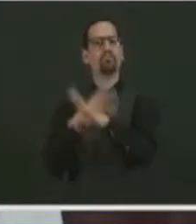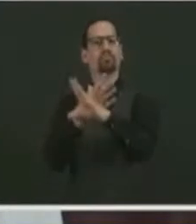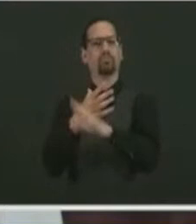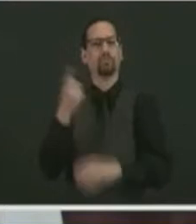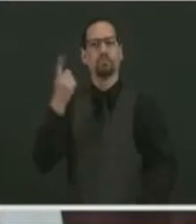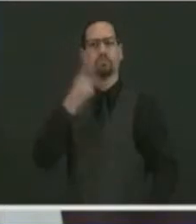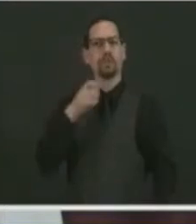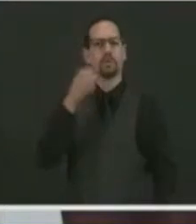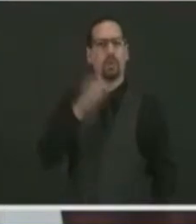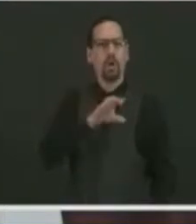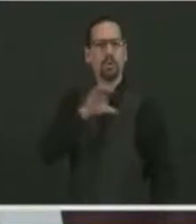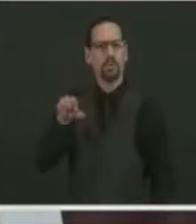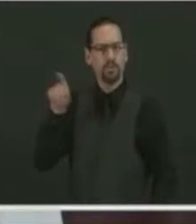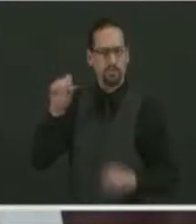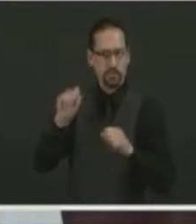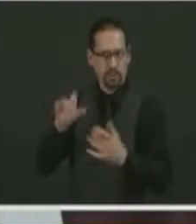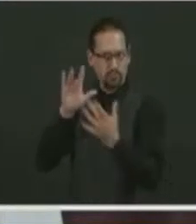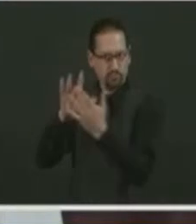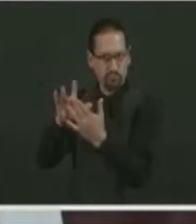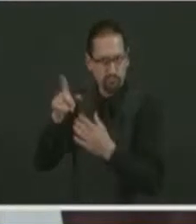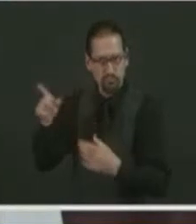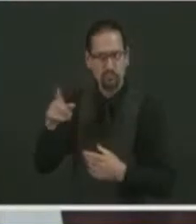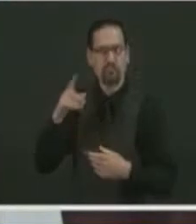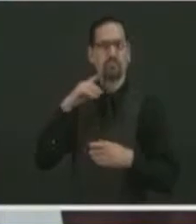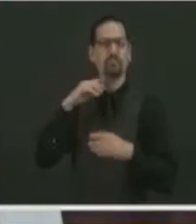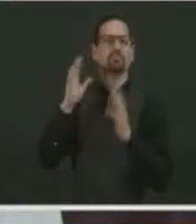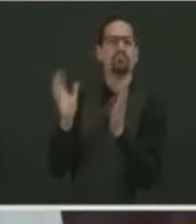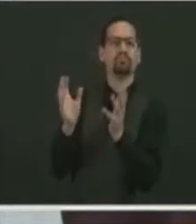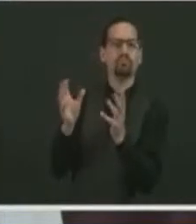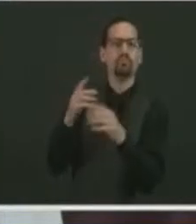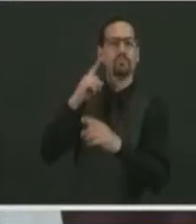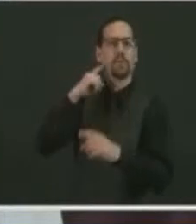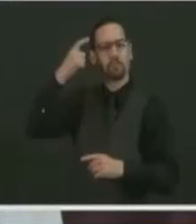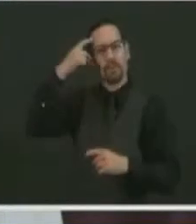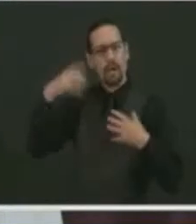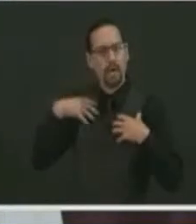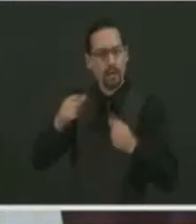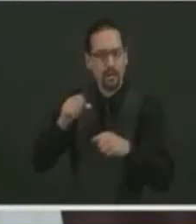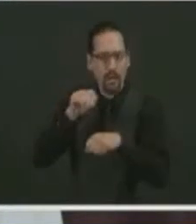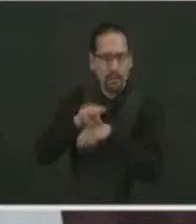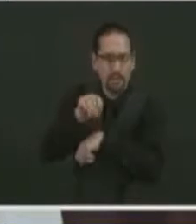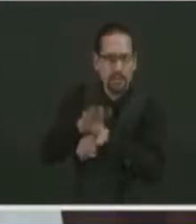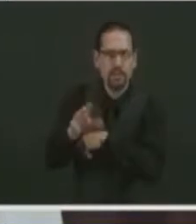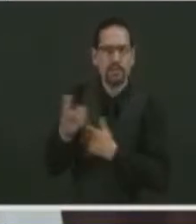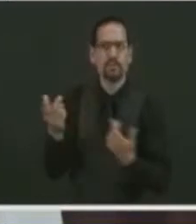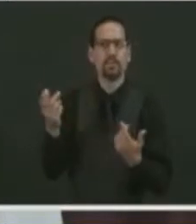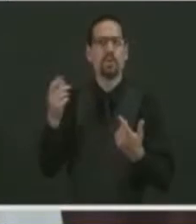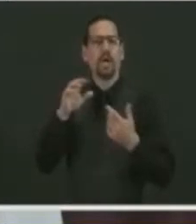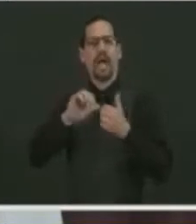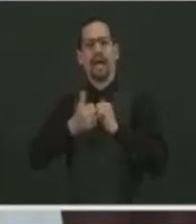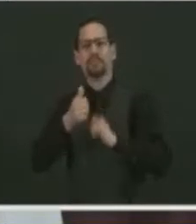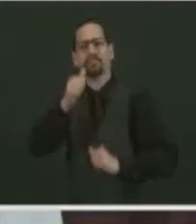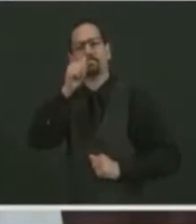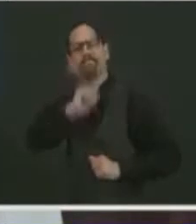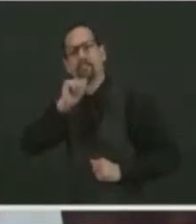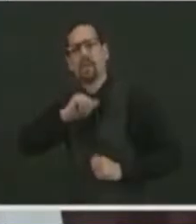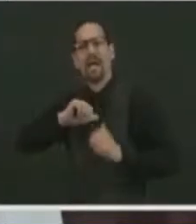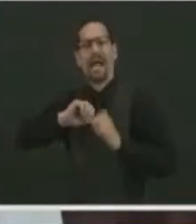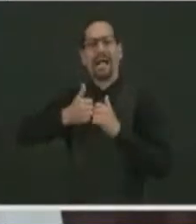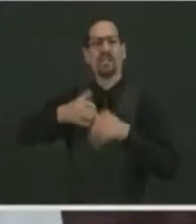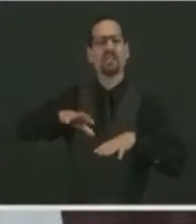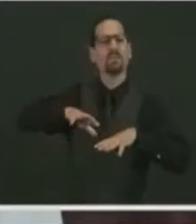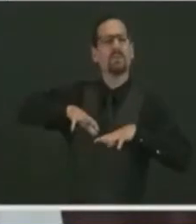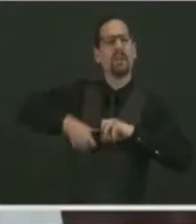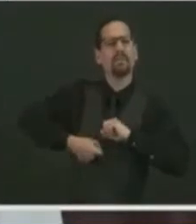mental health and counseling resources, provides resources and information on coping with grief and how to cope with the loss of a loved